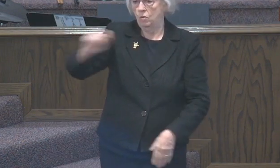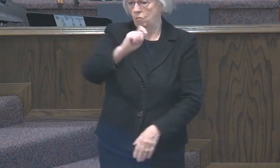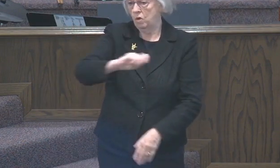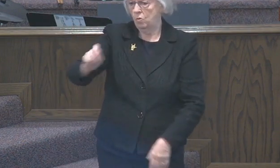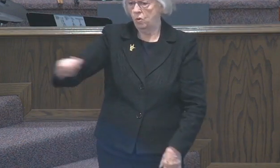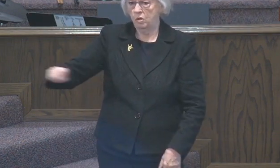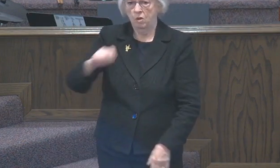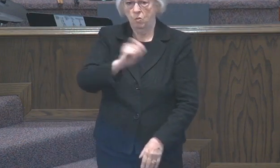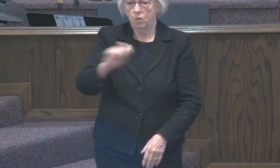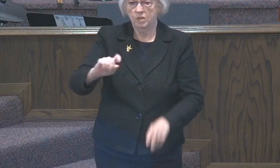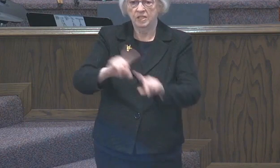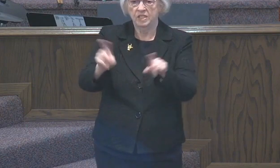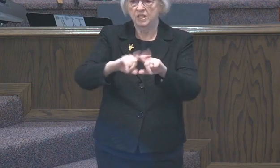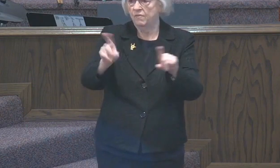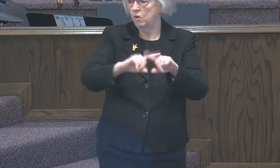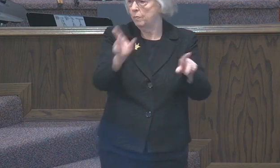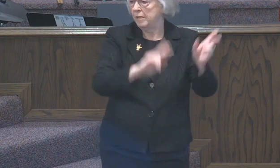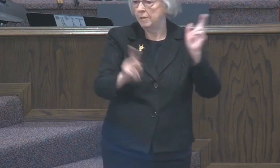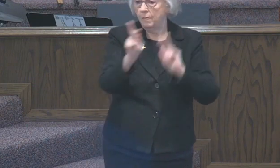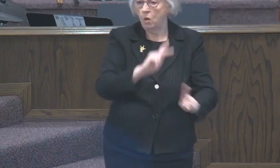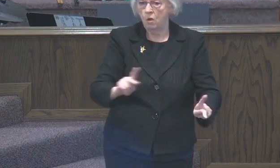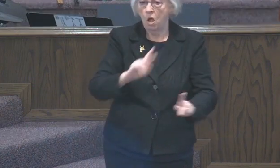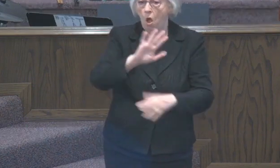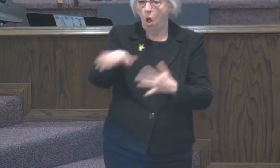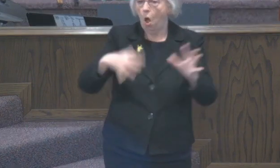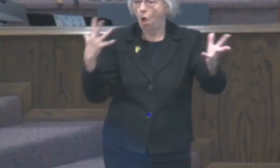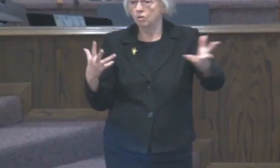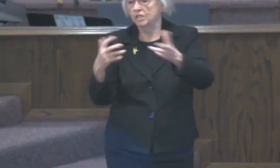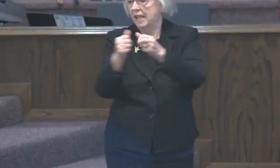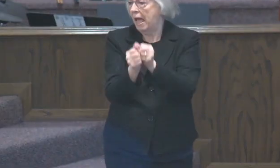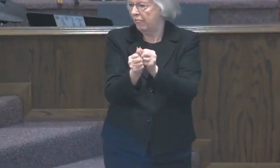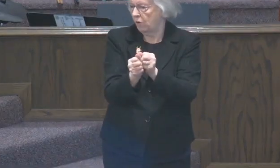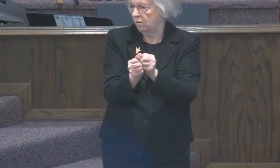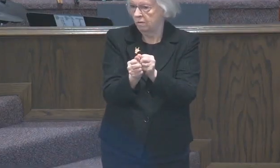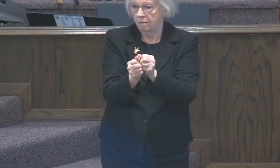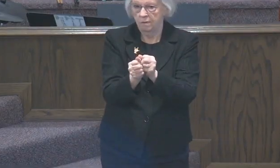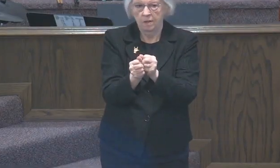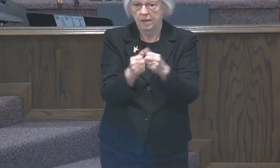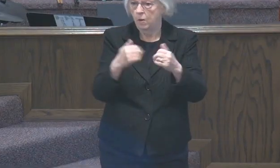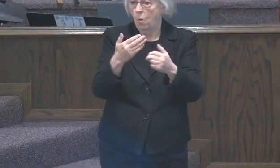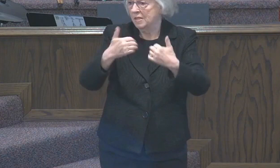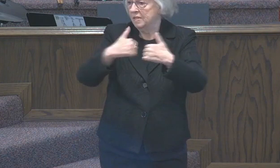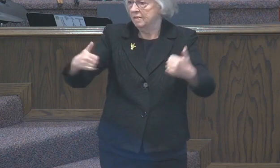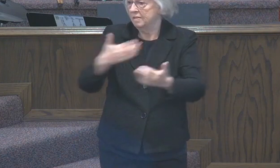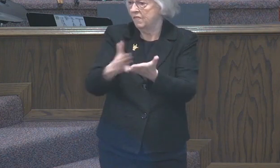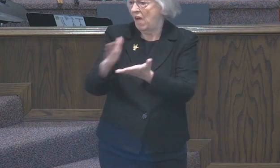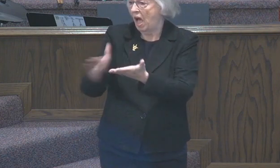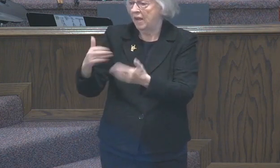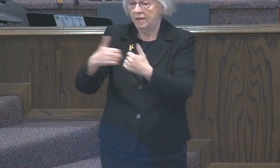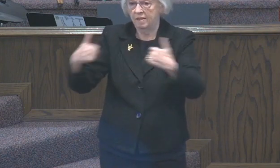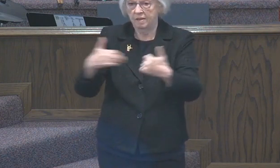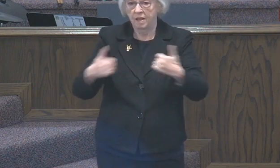written by the different authors, all right? The editors and the translators of the Bible broke down for